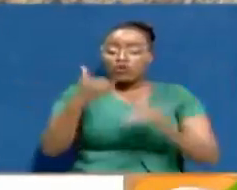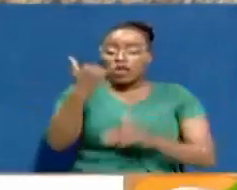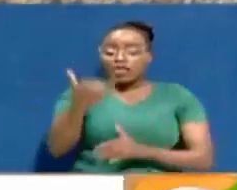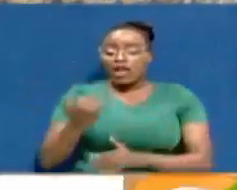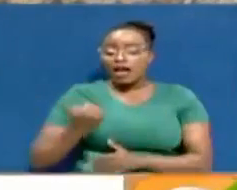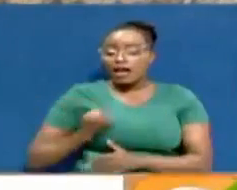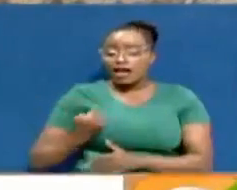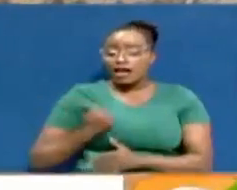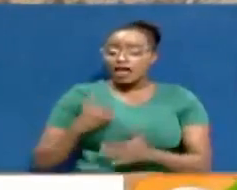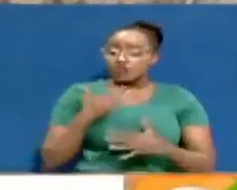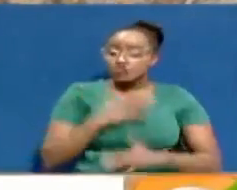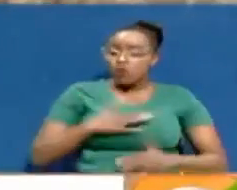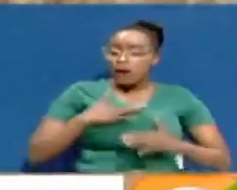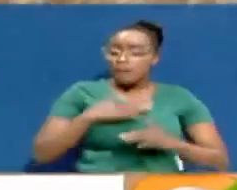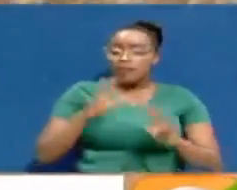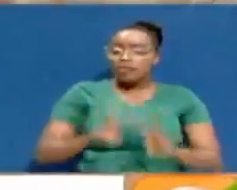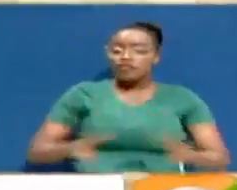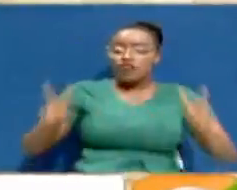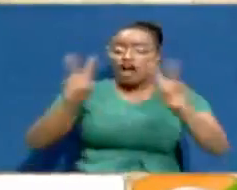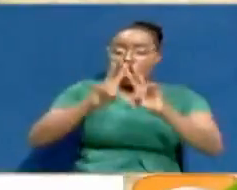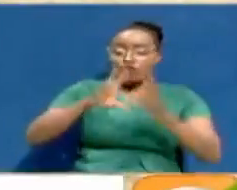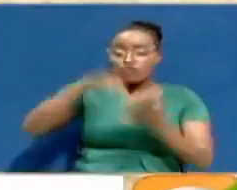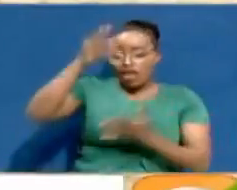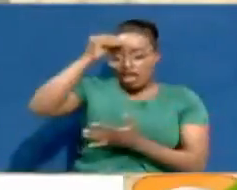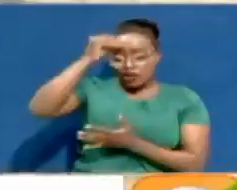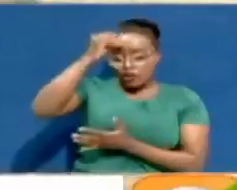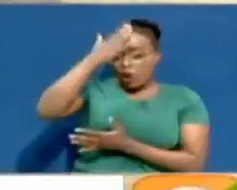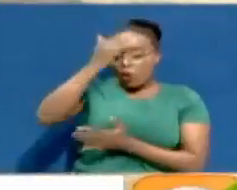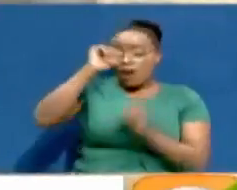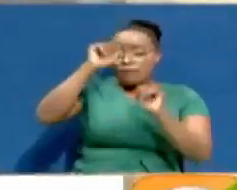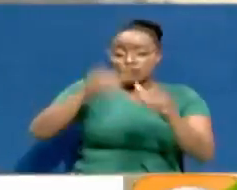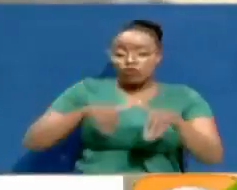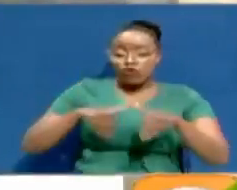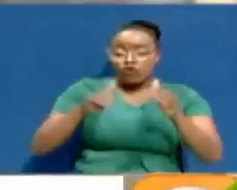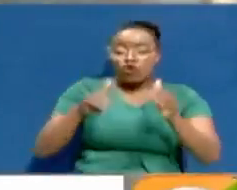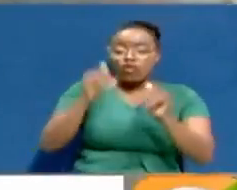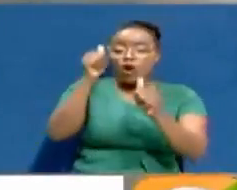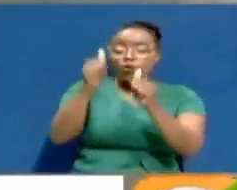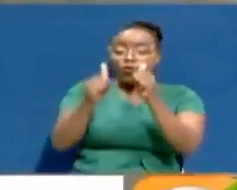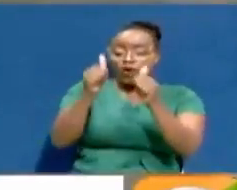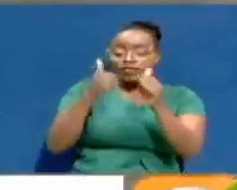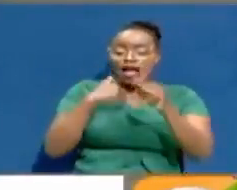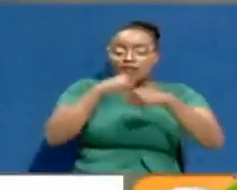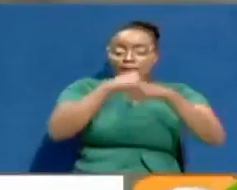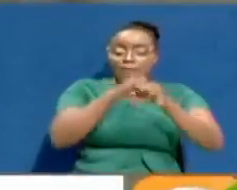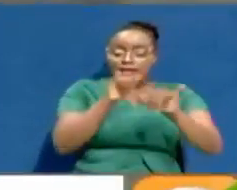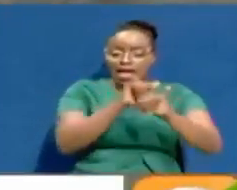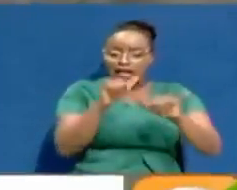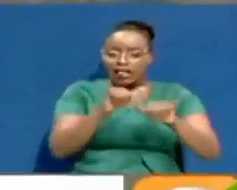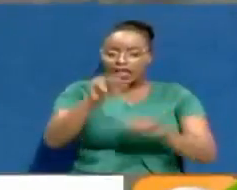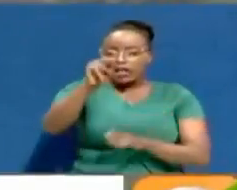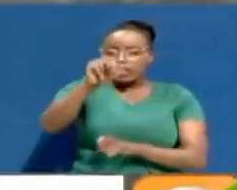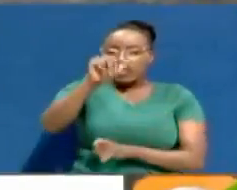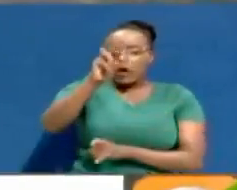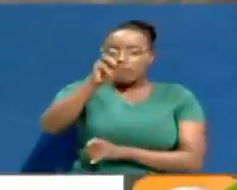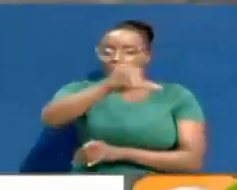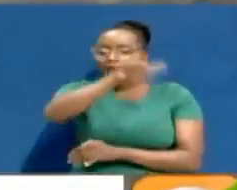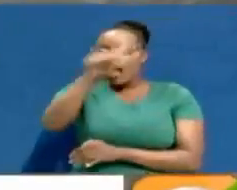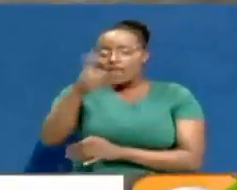young girls to appreciate the value of education in order to follow the path that has been cleared by Naomi and her